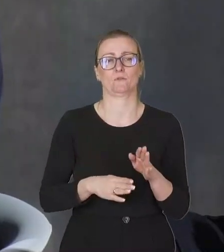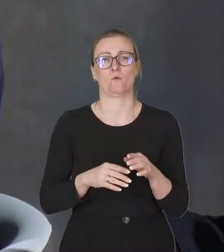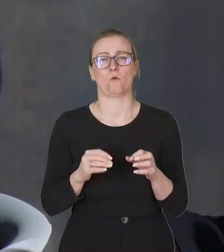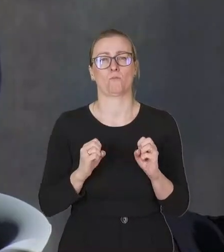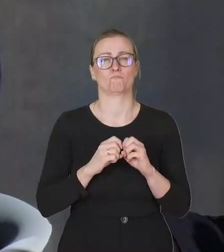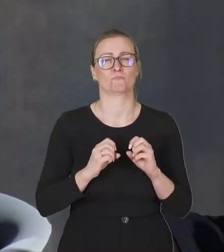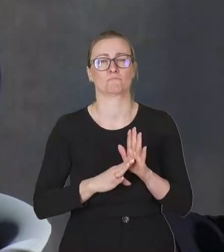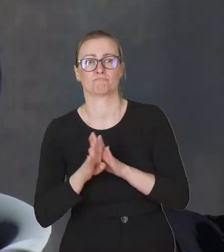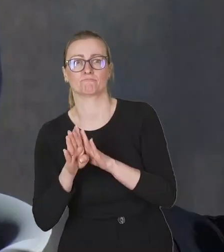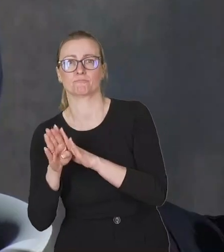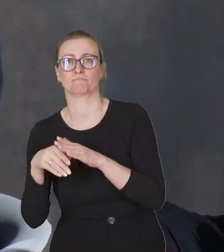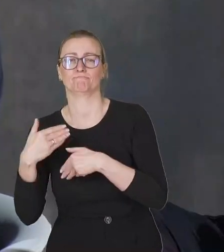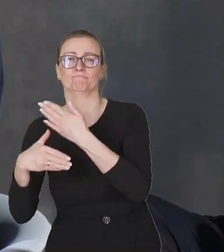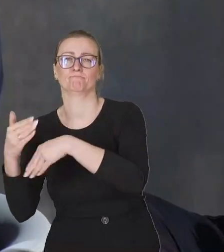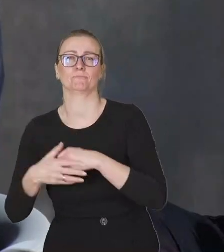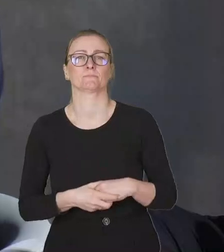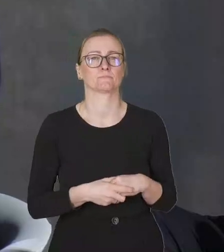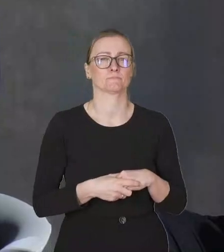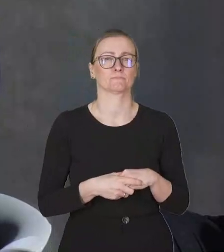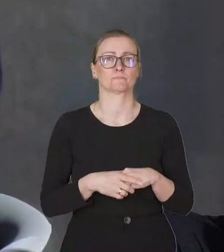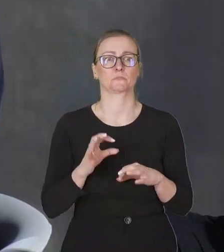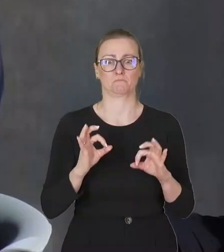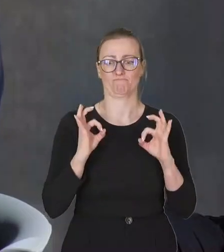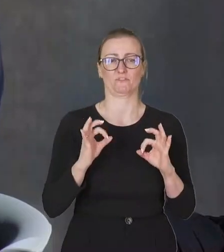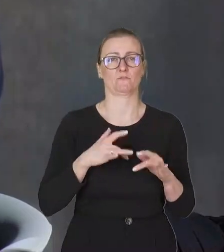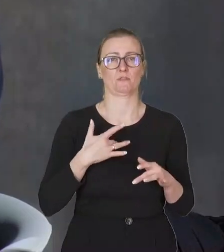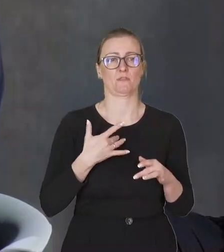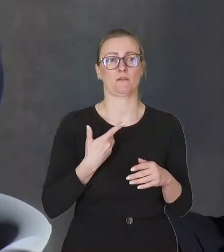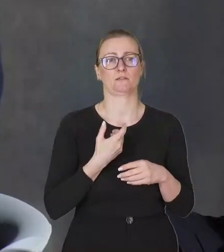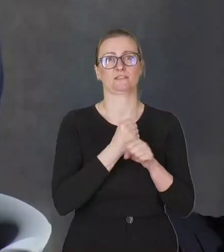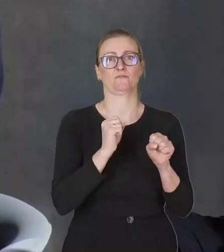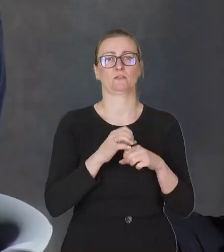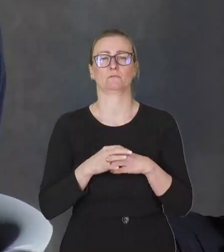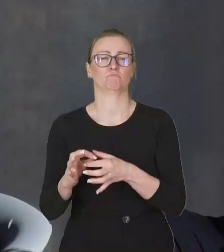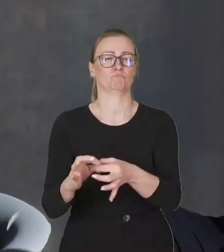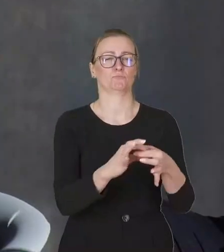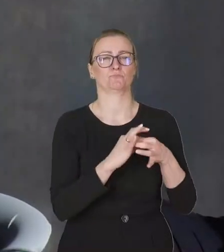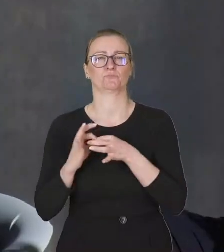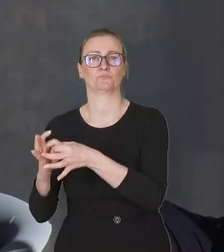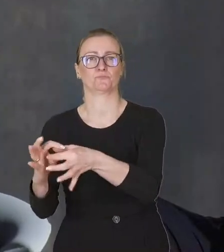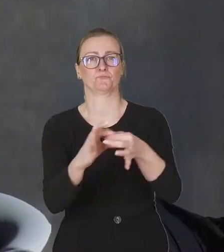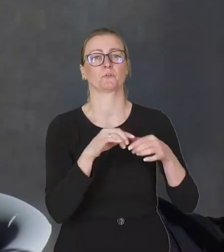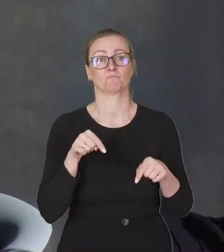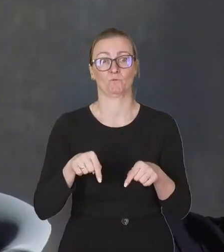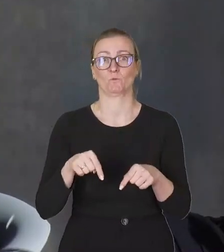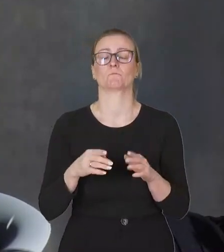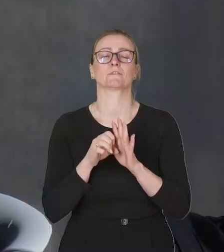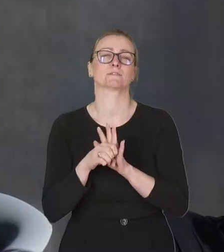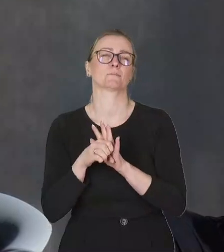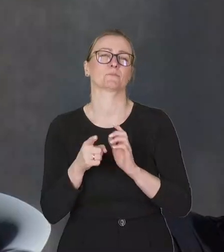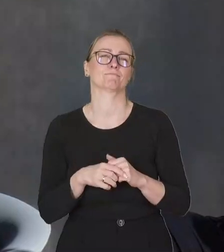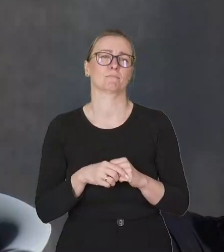chain. So this is a very good example of how a comprehensive policy should look like. The only question is, why is it only